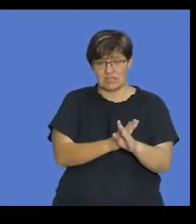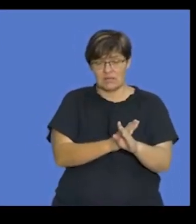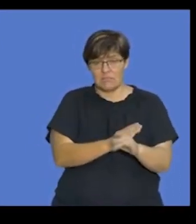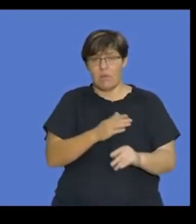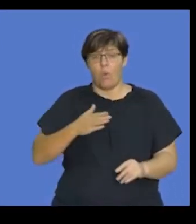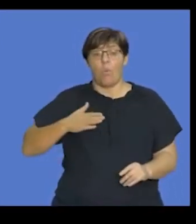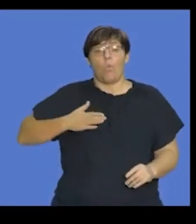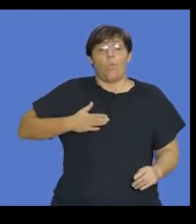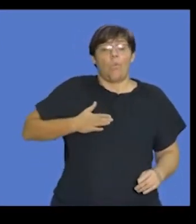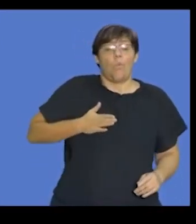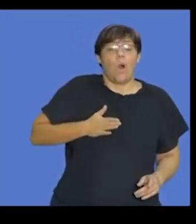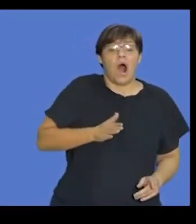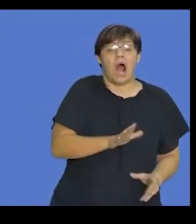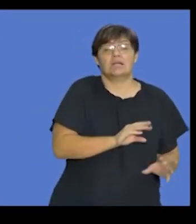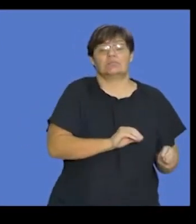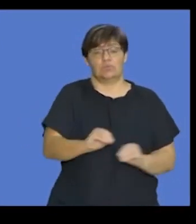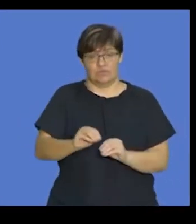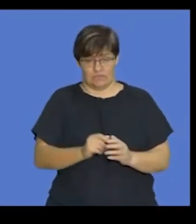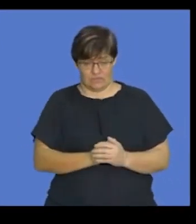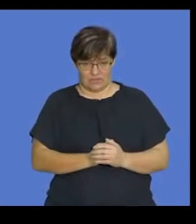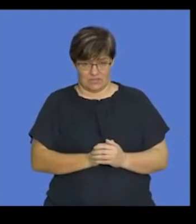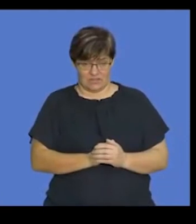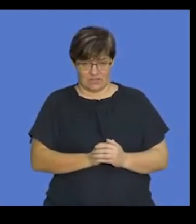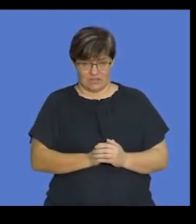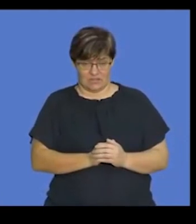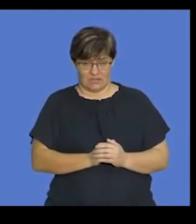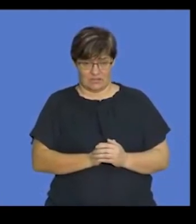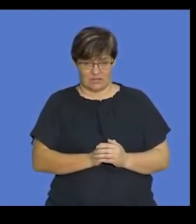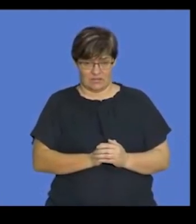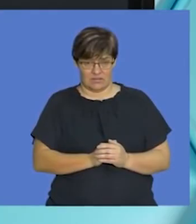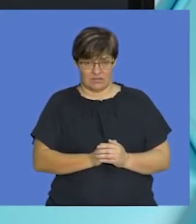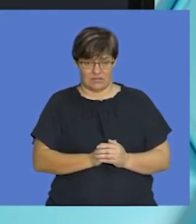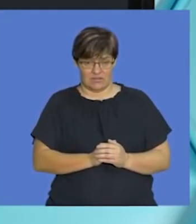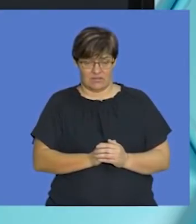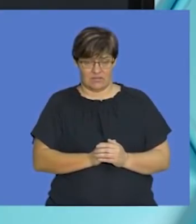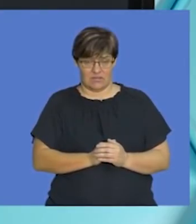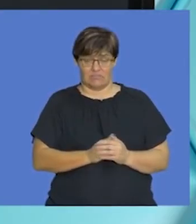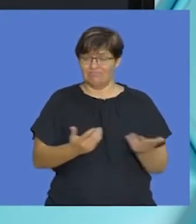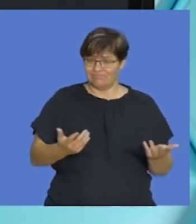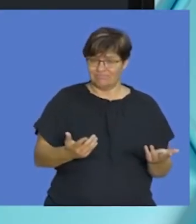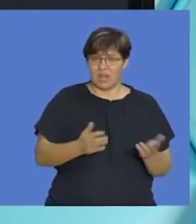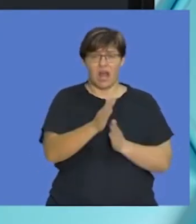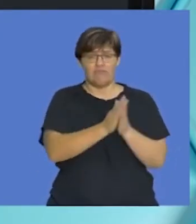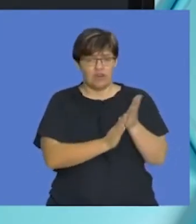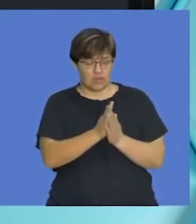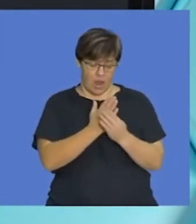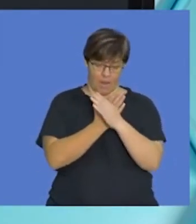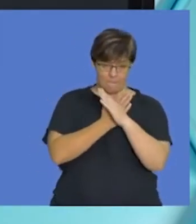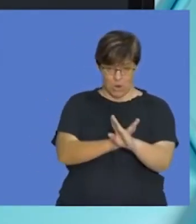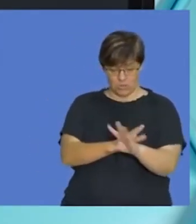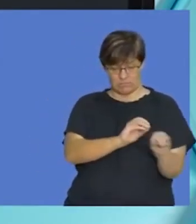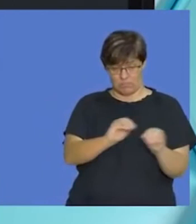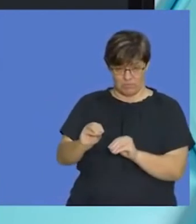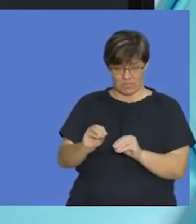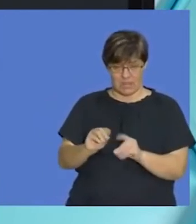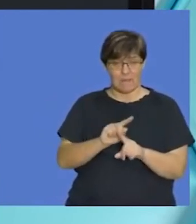move. This word's quite important because friction opposes motion, which I've just said to you, but with